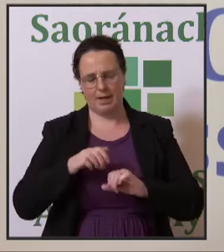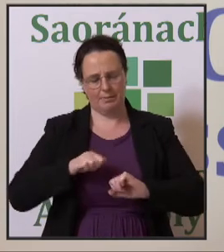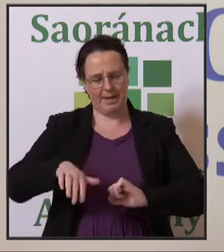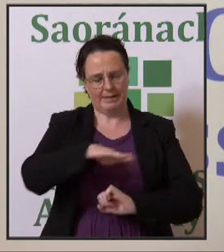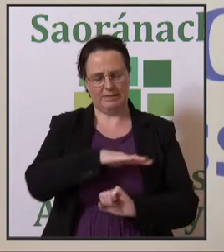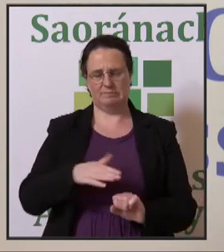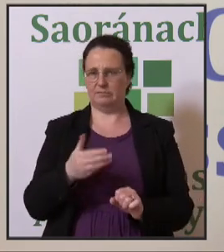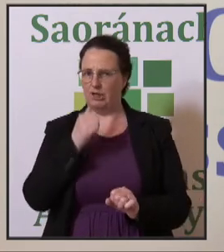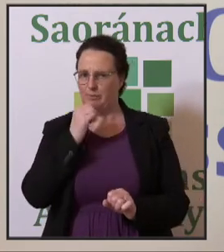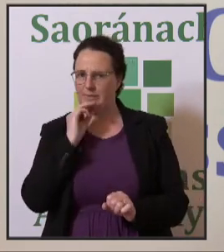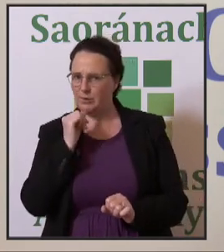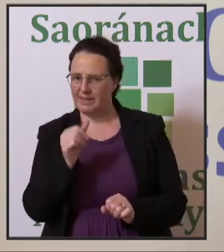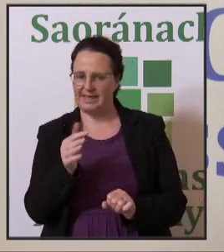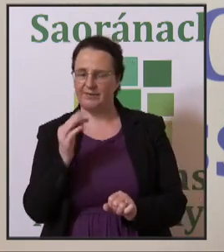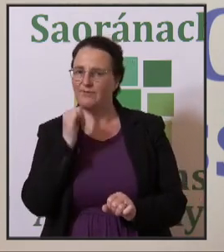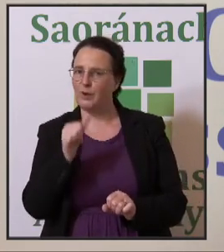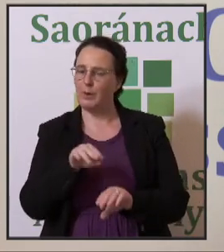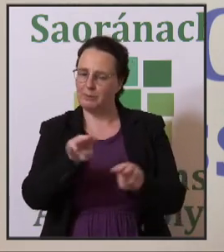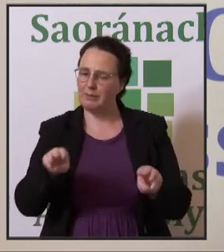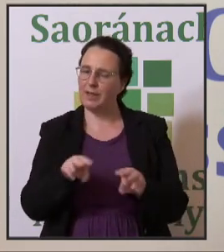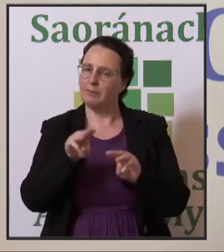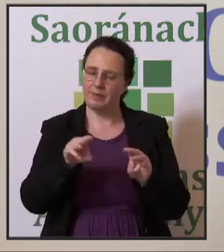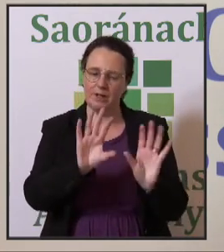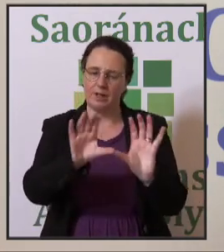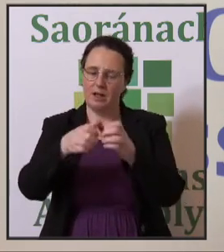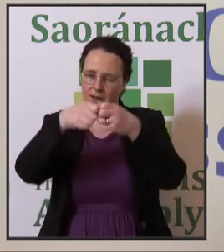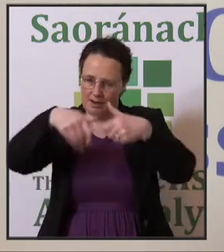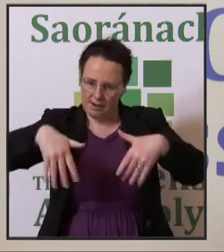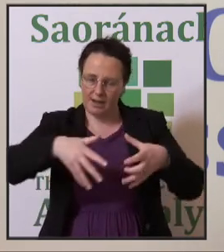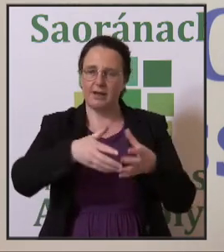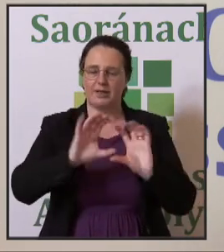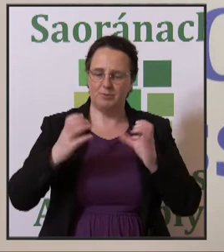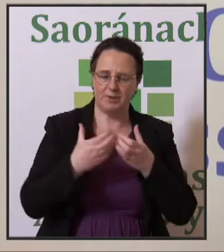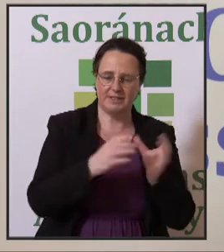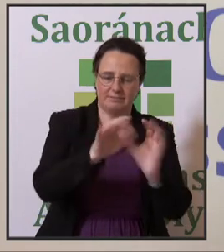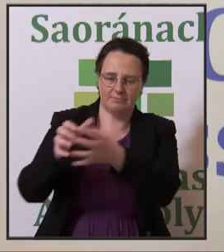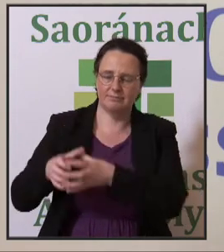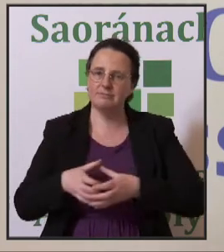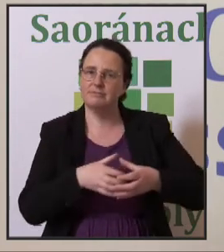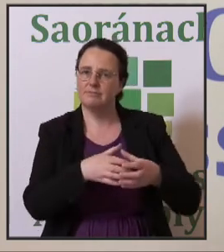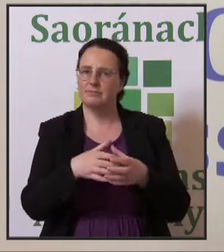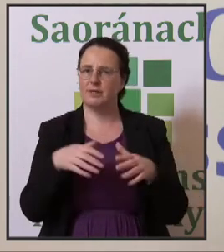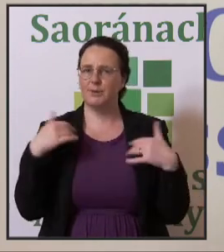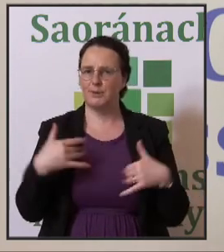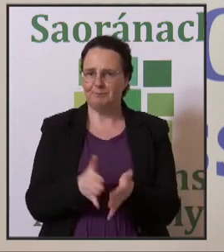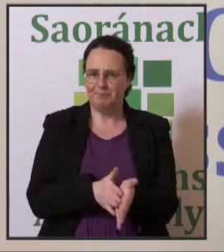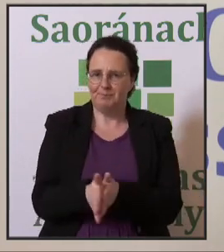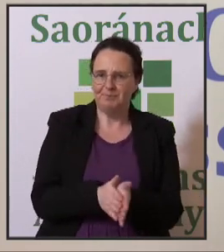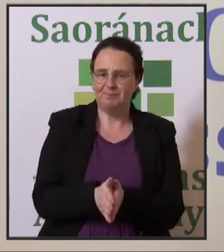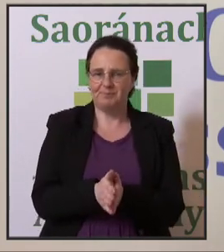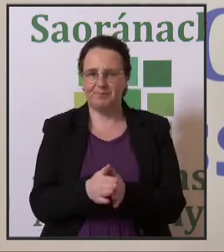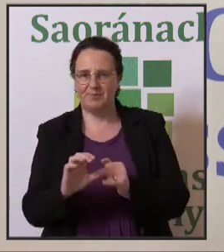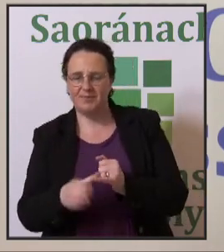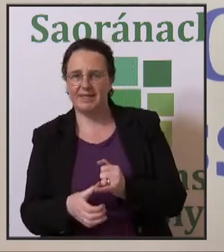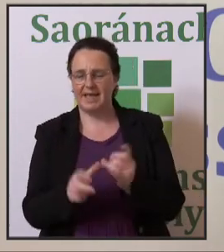people, and people make up communities. So it's a really exciting prospect to have the opportunity to work with